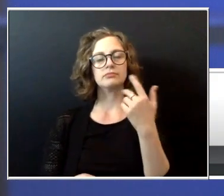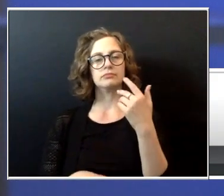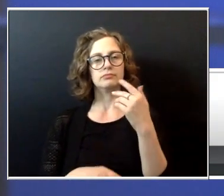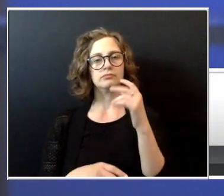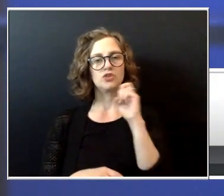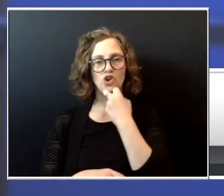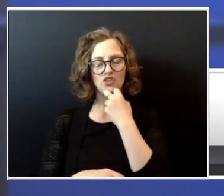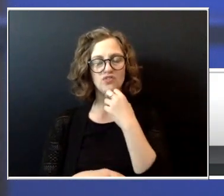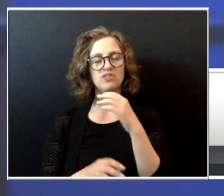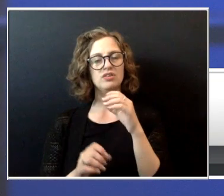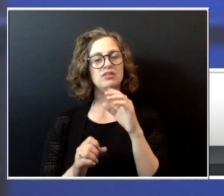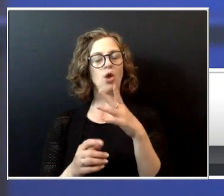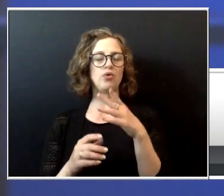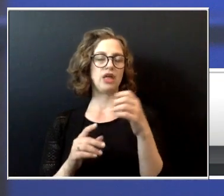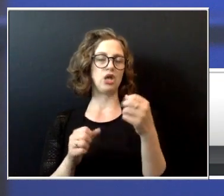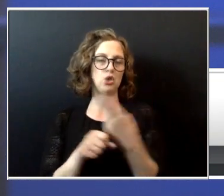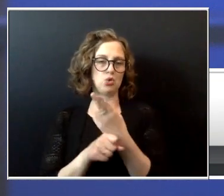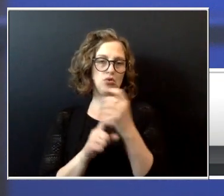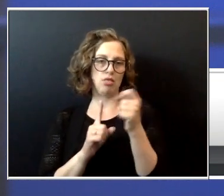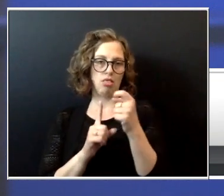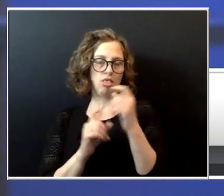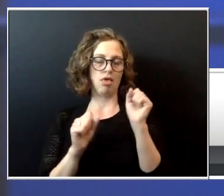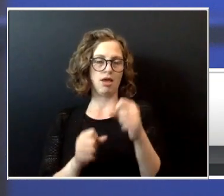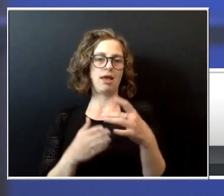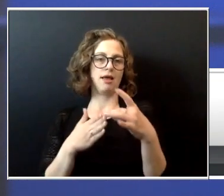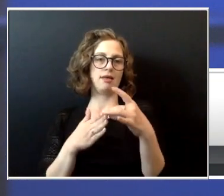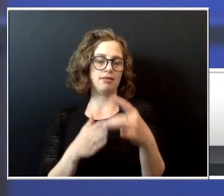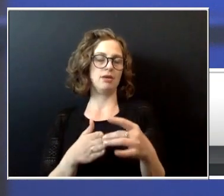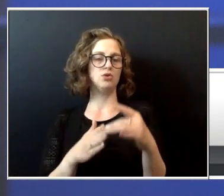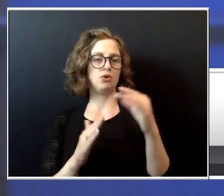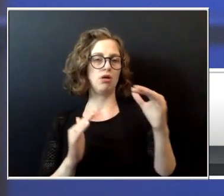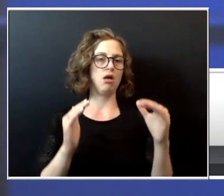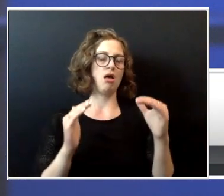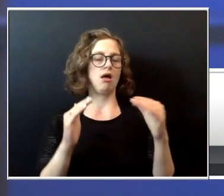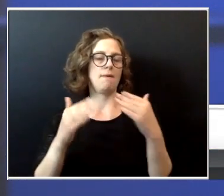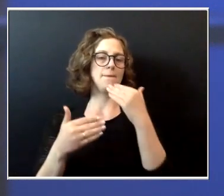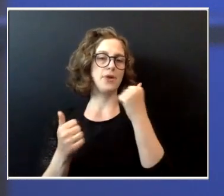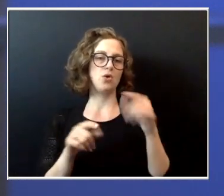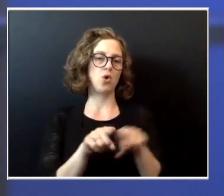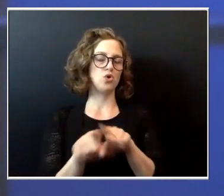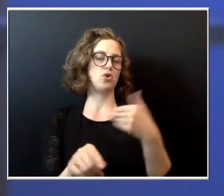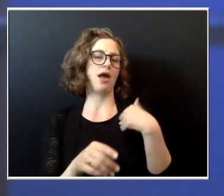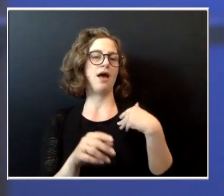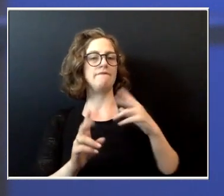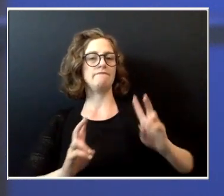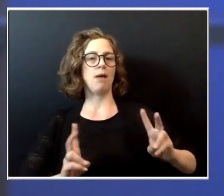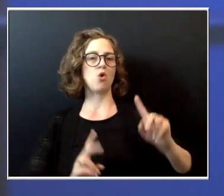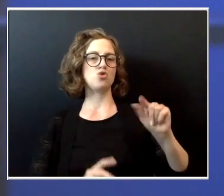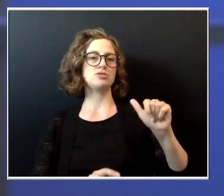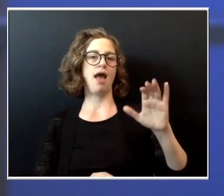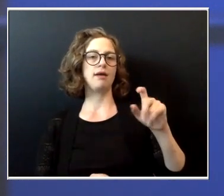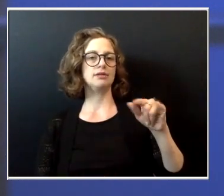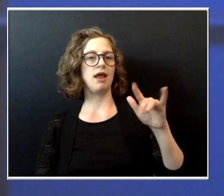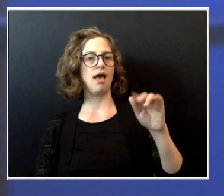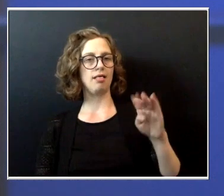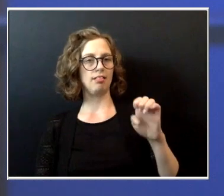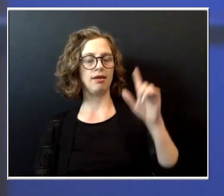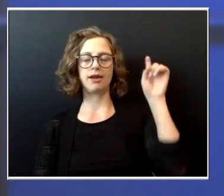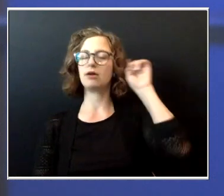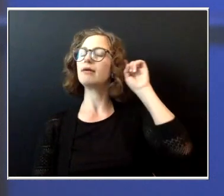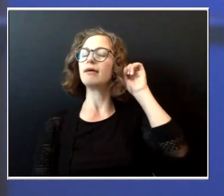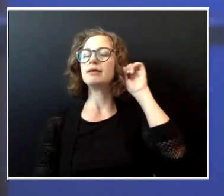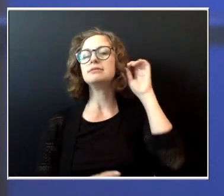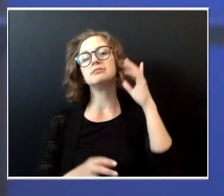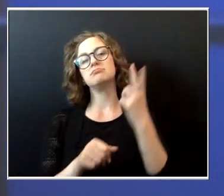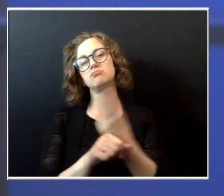also old devices called vibrotactile hearing aids that are used for that very, very rare